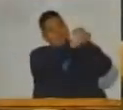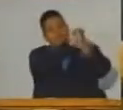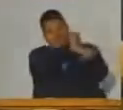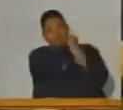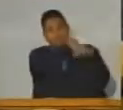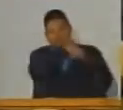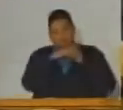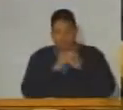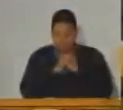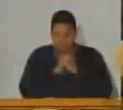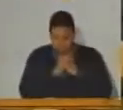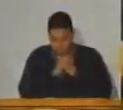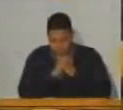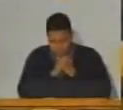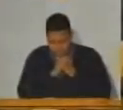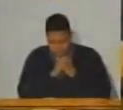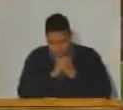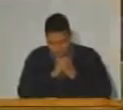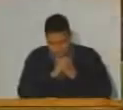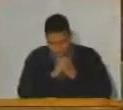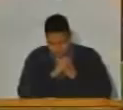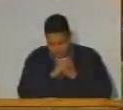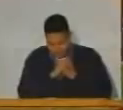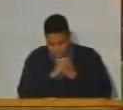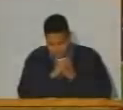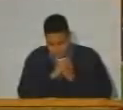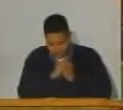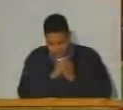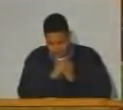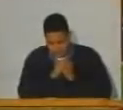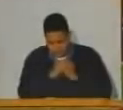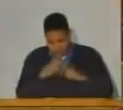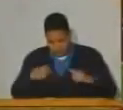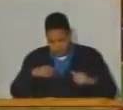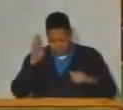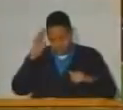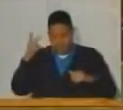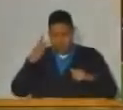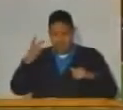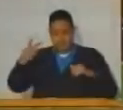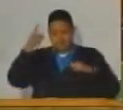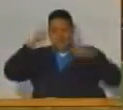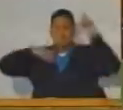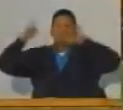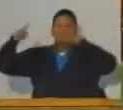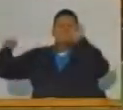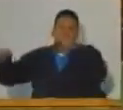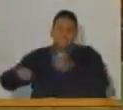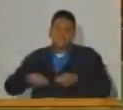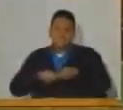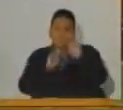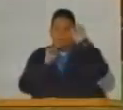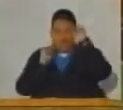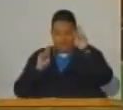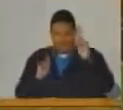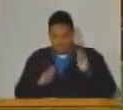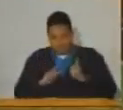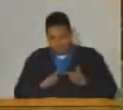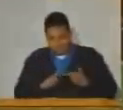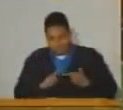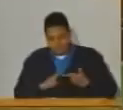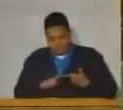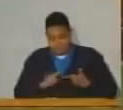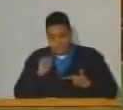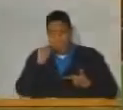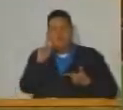In the mining sector, we will see the diversification of the mining sector, revitalization